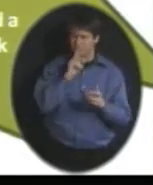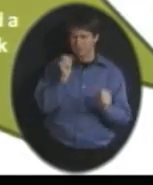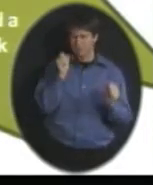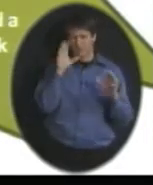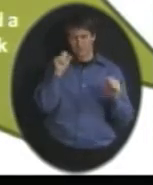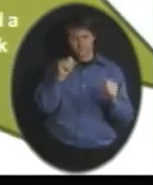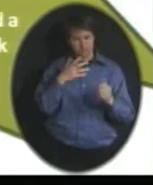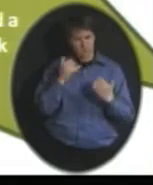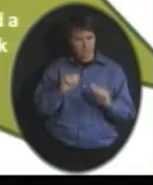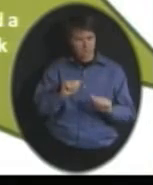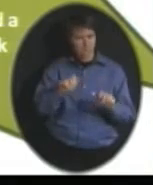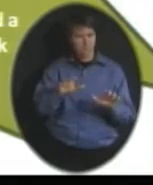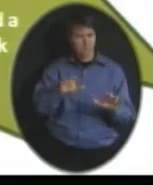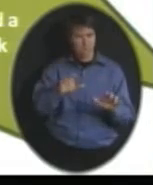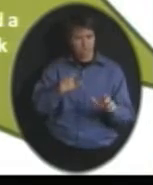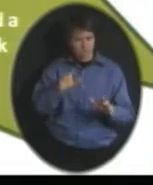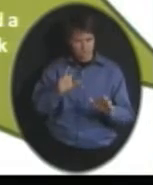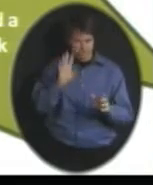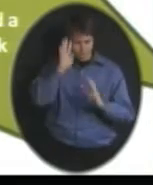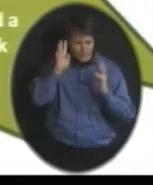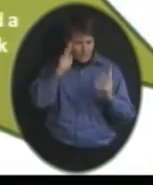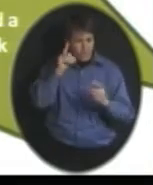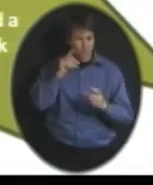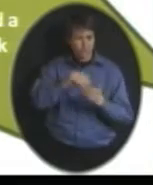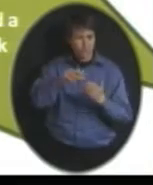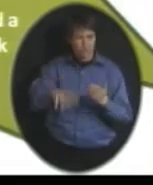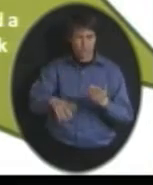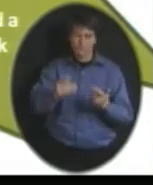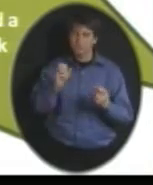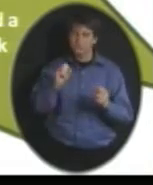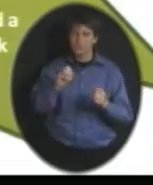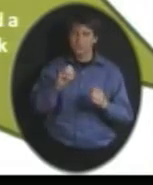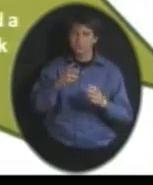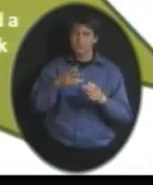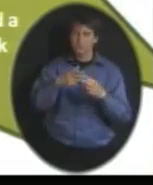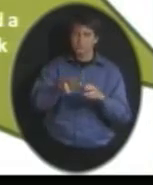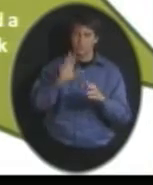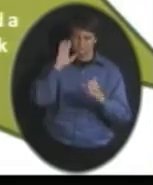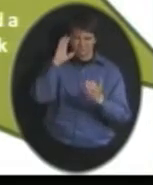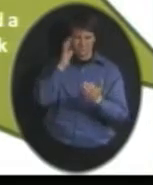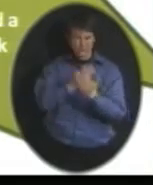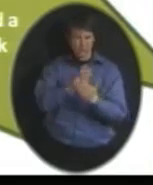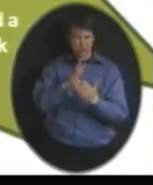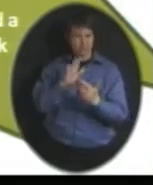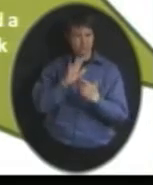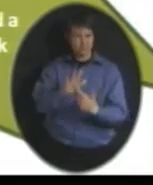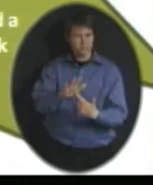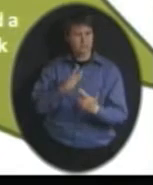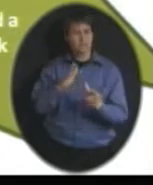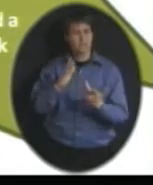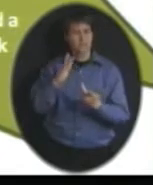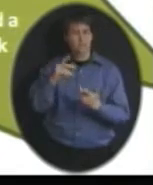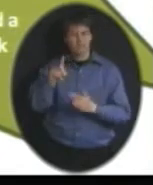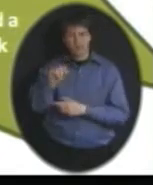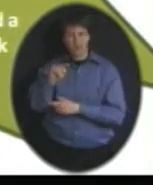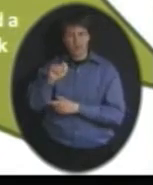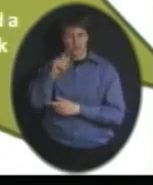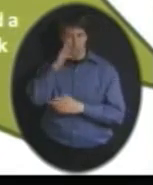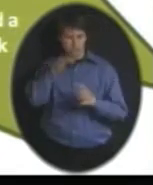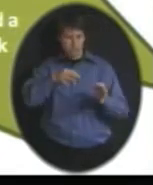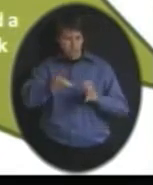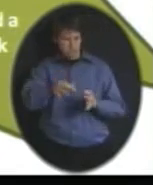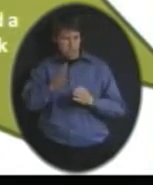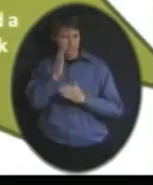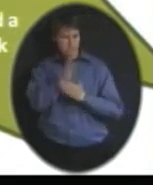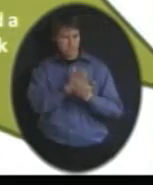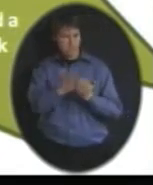to prepare the students for this wonderful event. So let's have just a little pictorial look, and Donna's going to lead us through that of what are some of the things